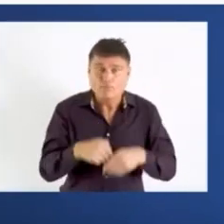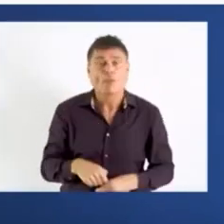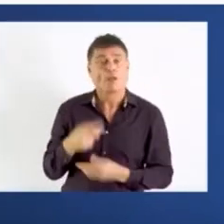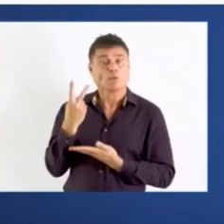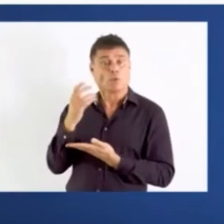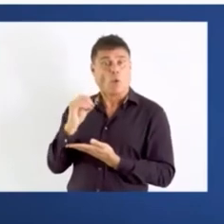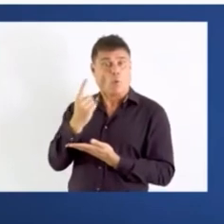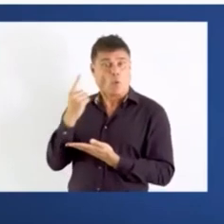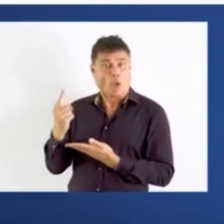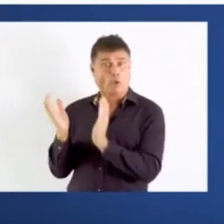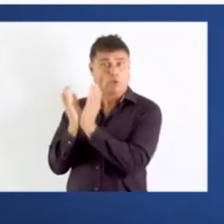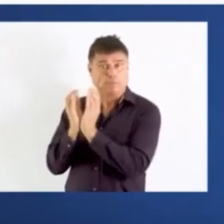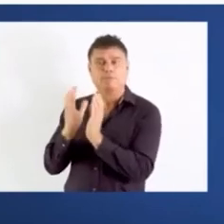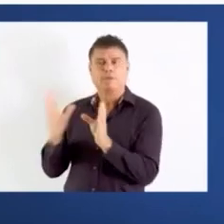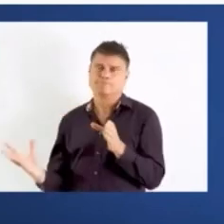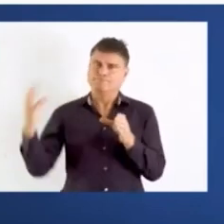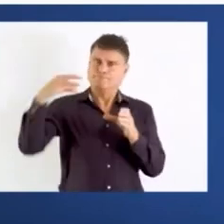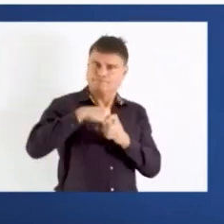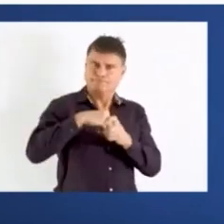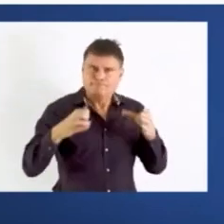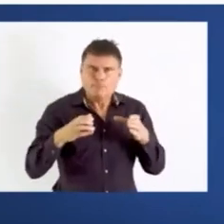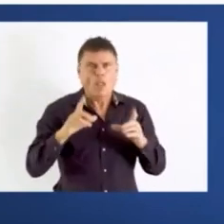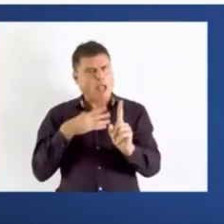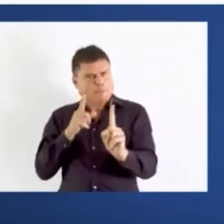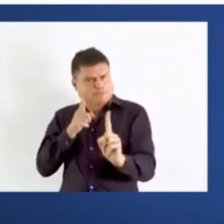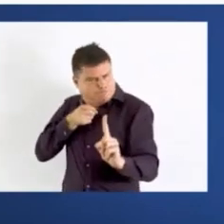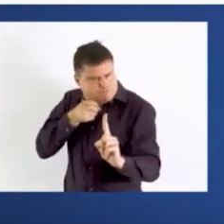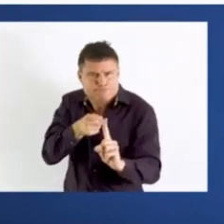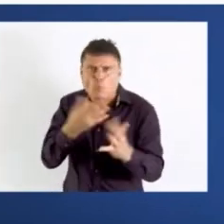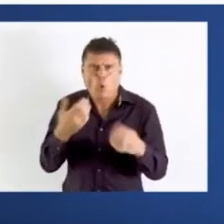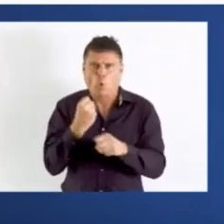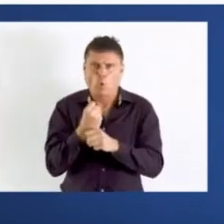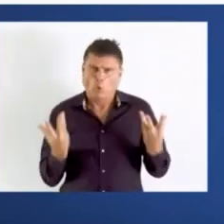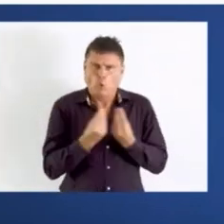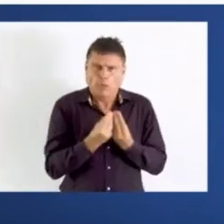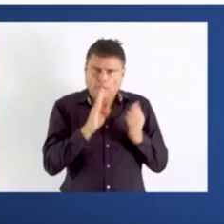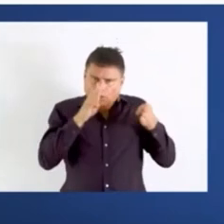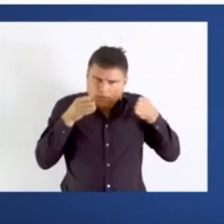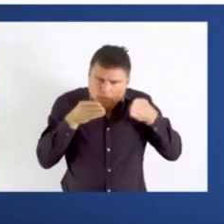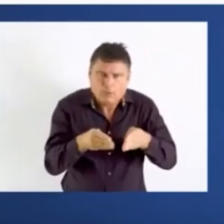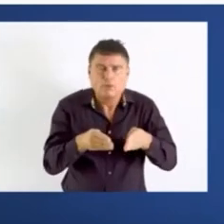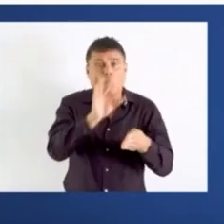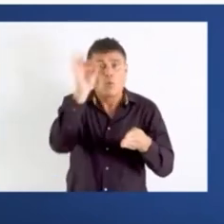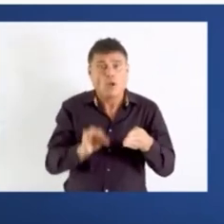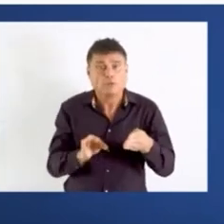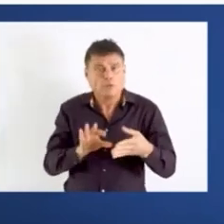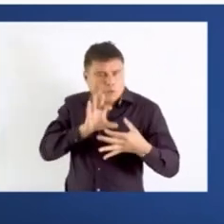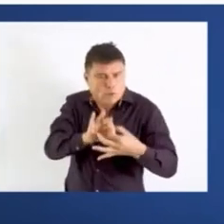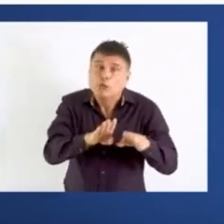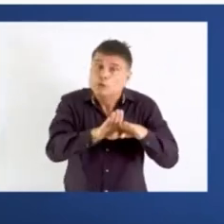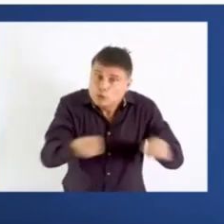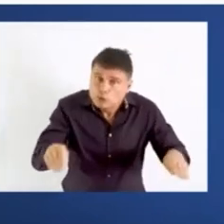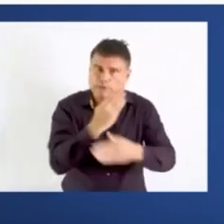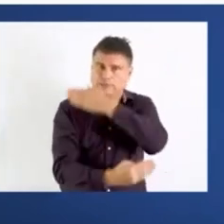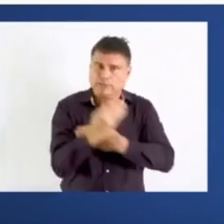In 2011, UNICEF joined the group with the specific purpose of working together to develop a module that can